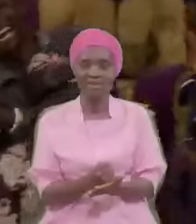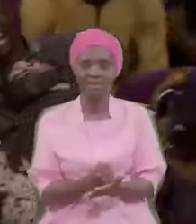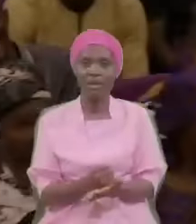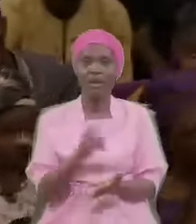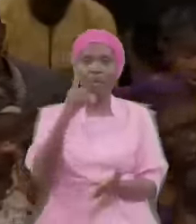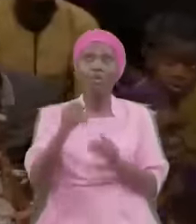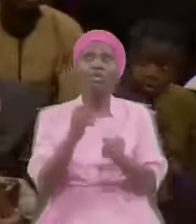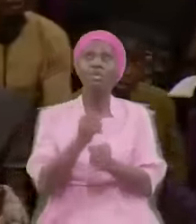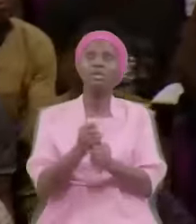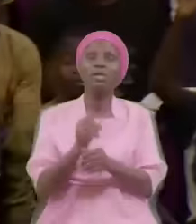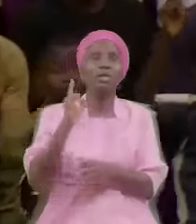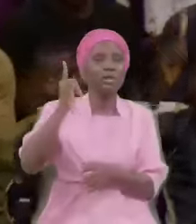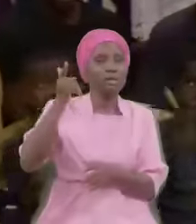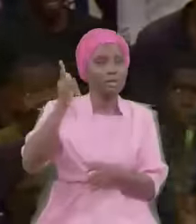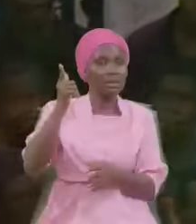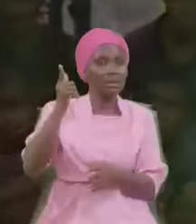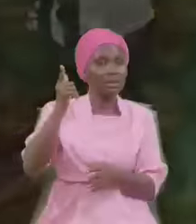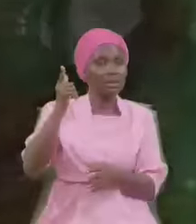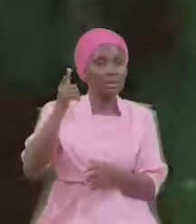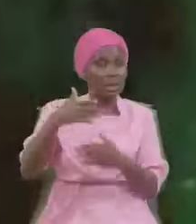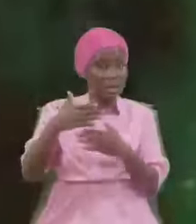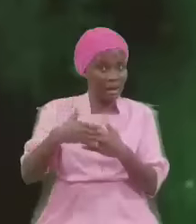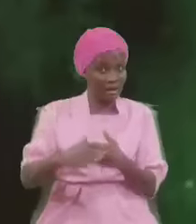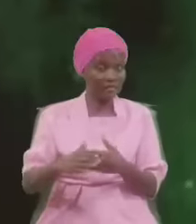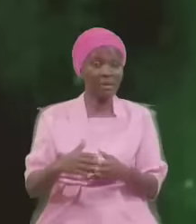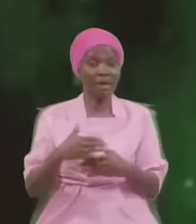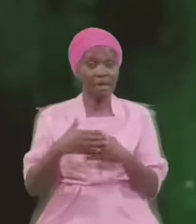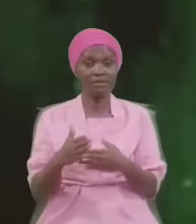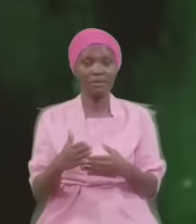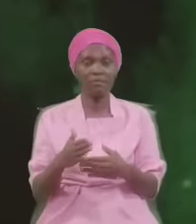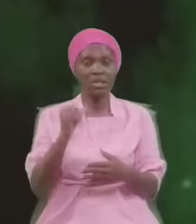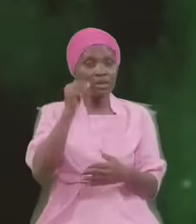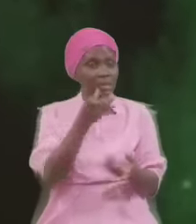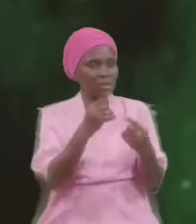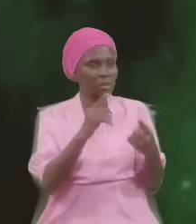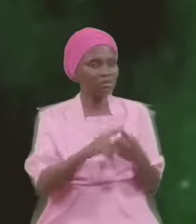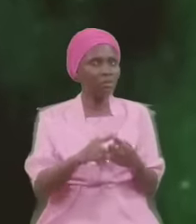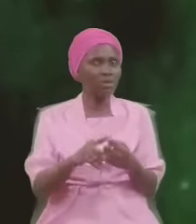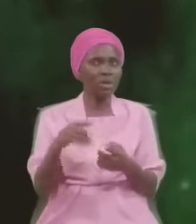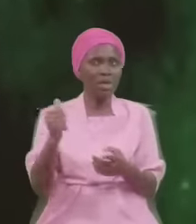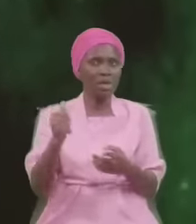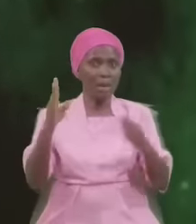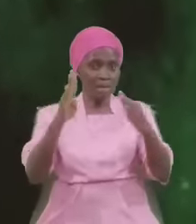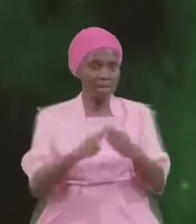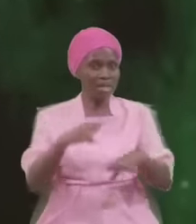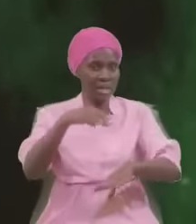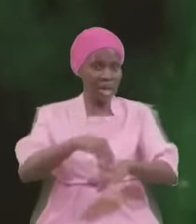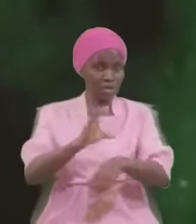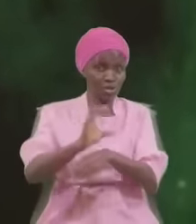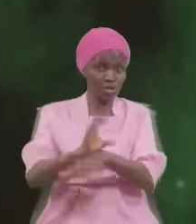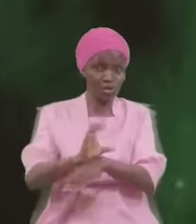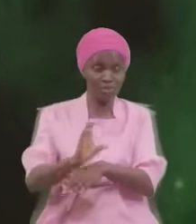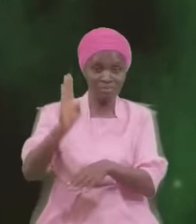1 year after, she came to the Thursday meeting at Magada. You will come back